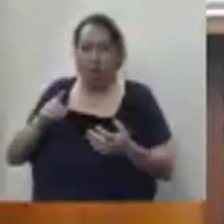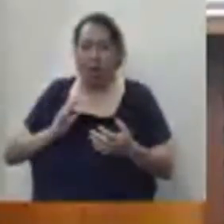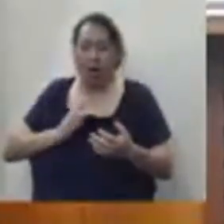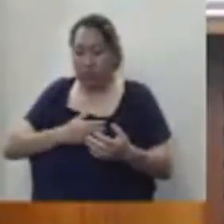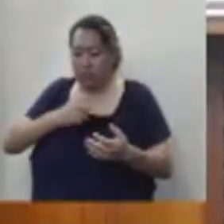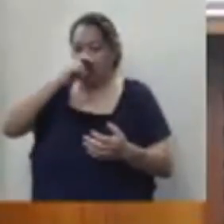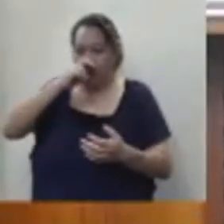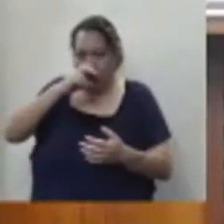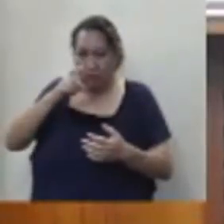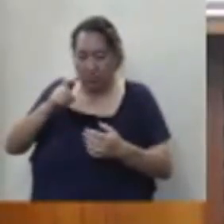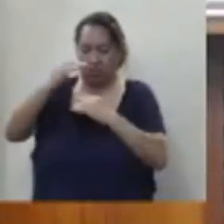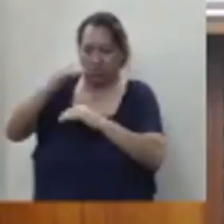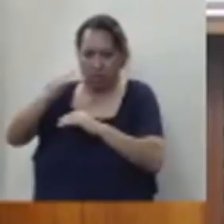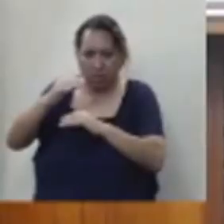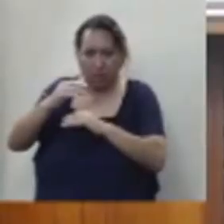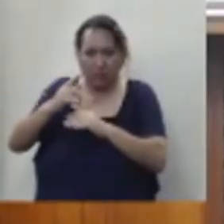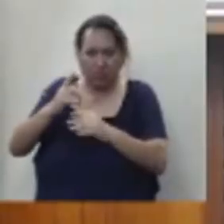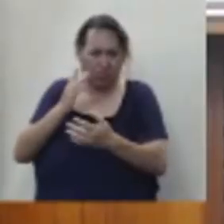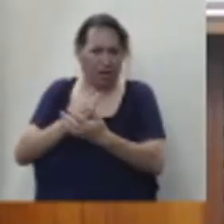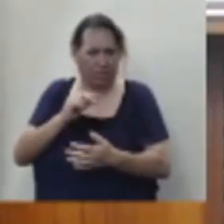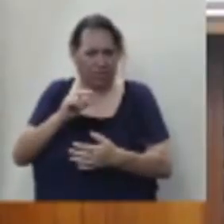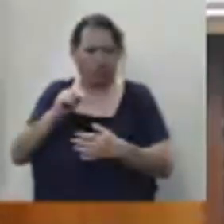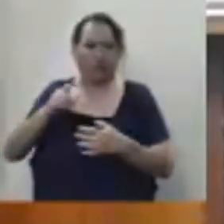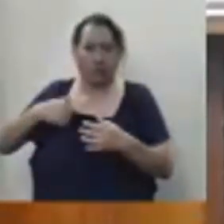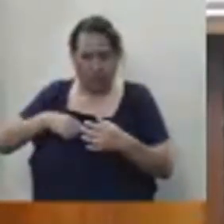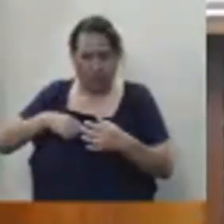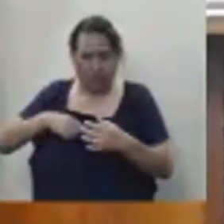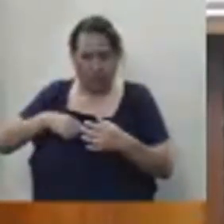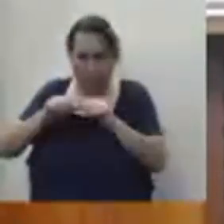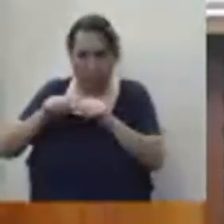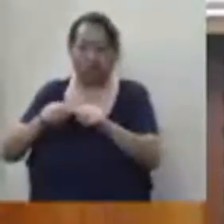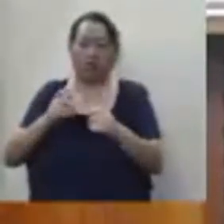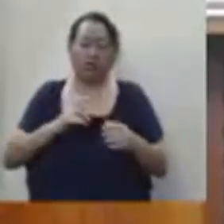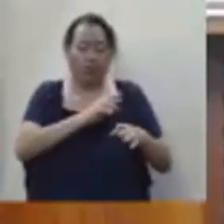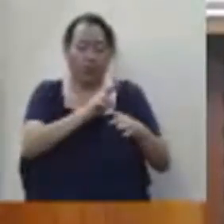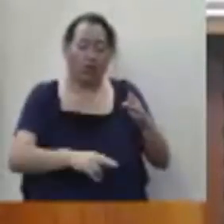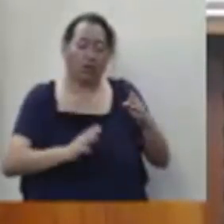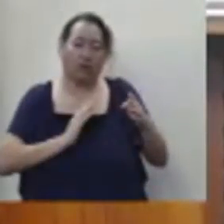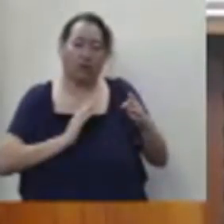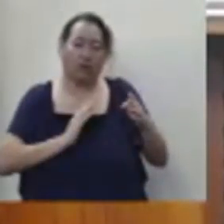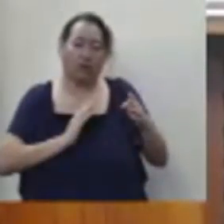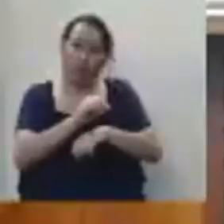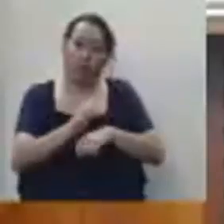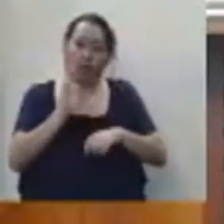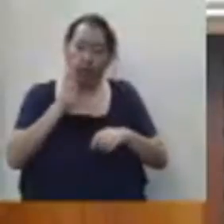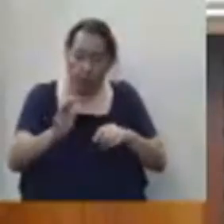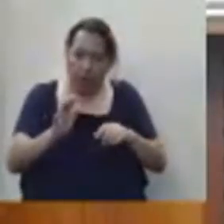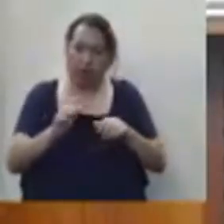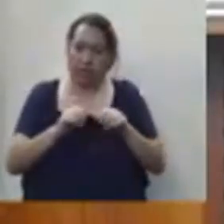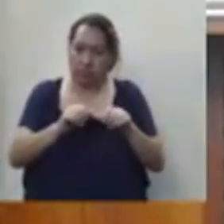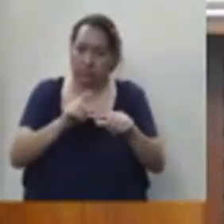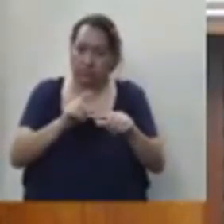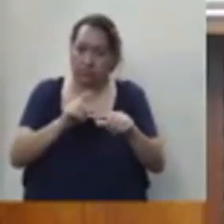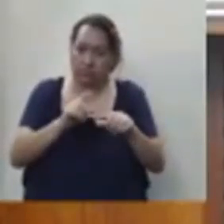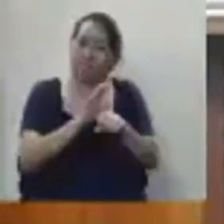recklessly. The effects of these measures, the results of our work, will be in vain if we do not remain committed to the